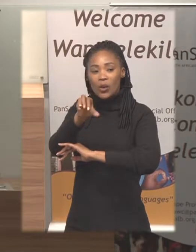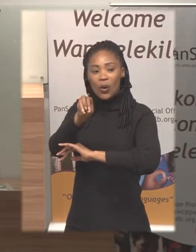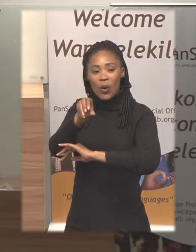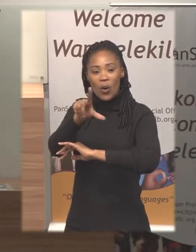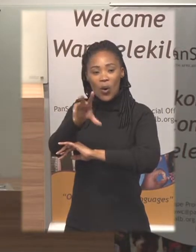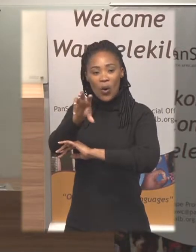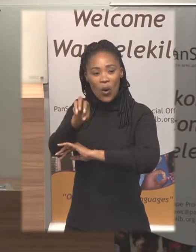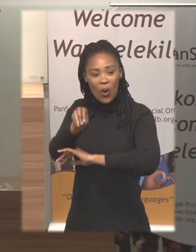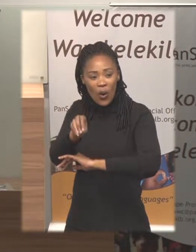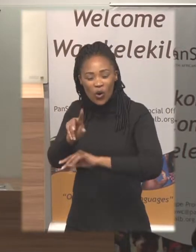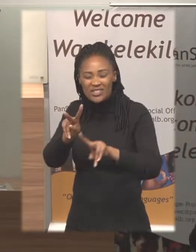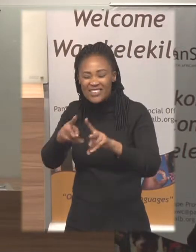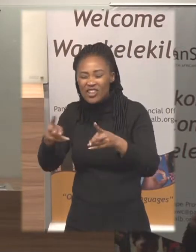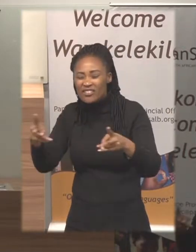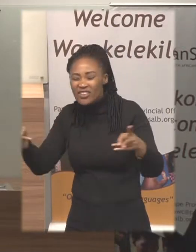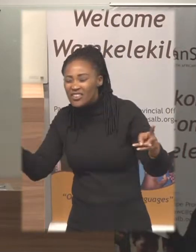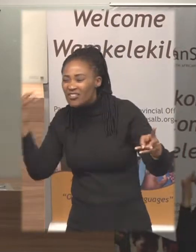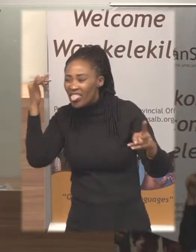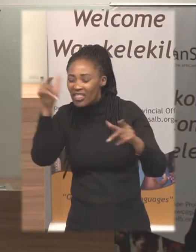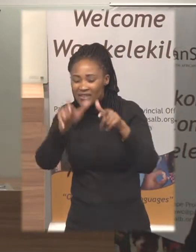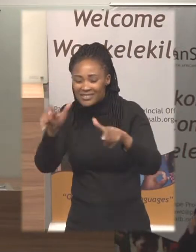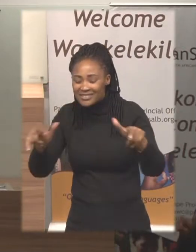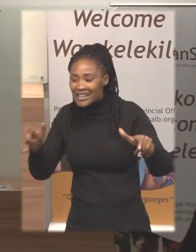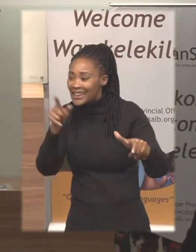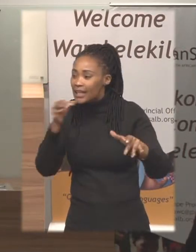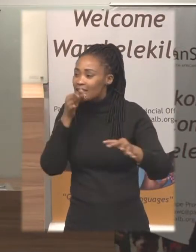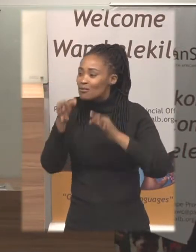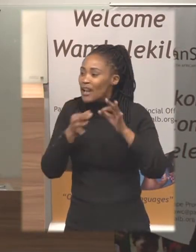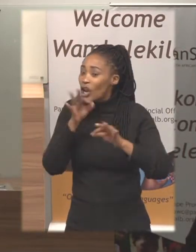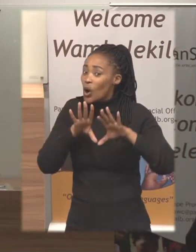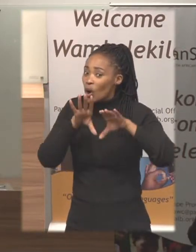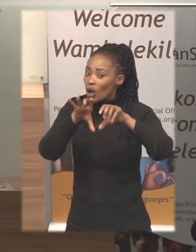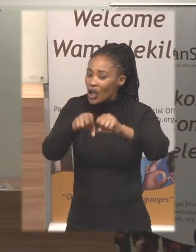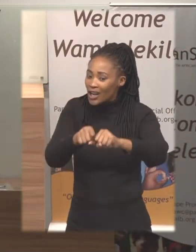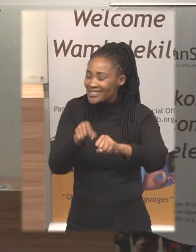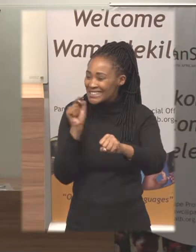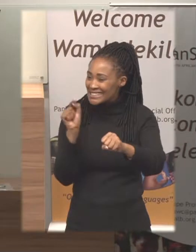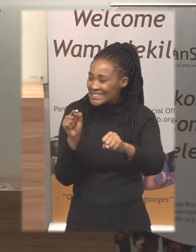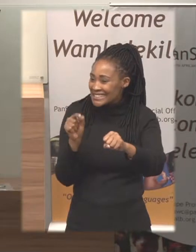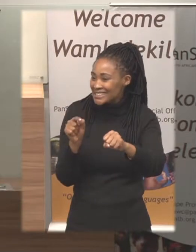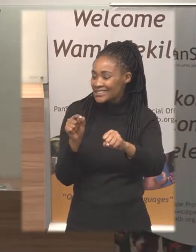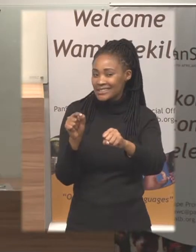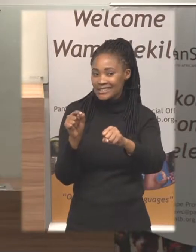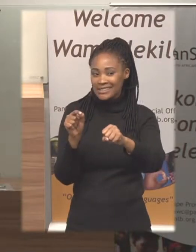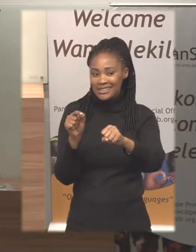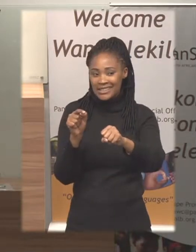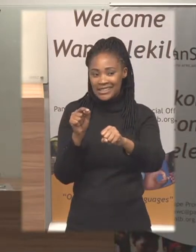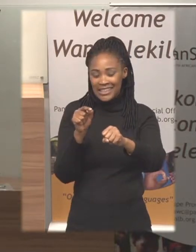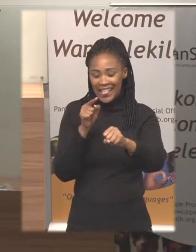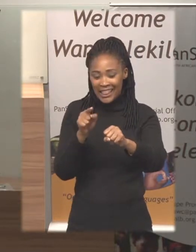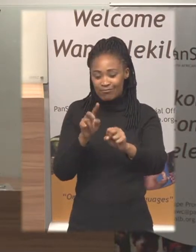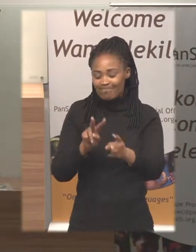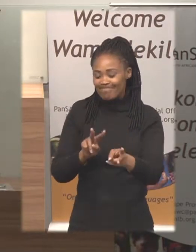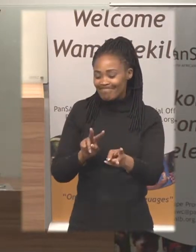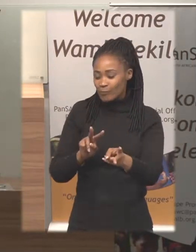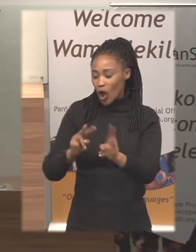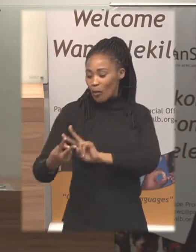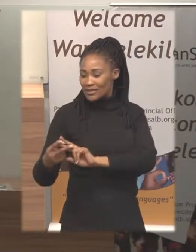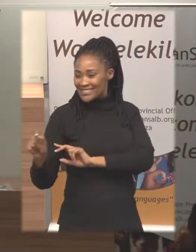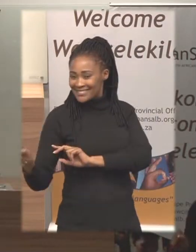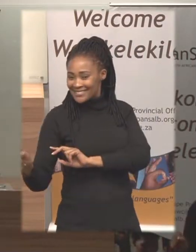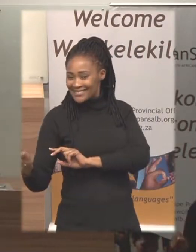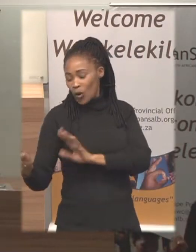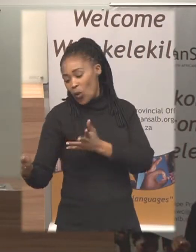in explaining to us how coloniality is in fact the flip side, or what